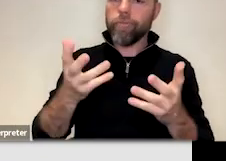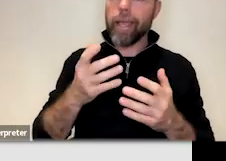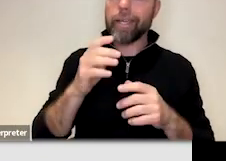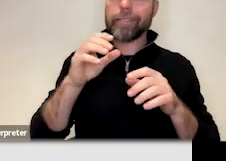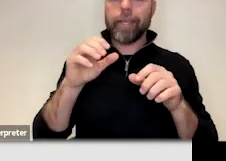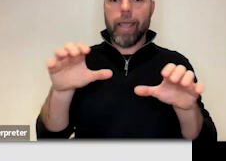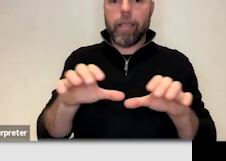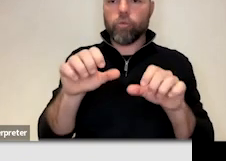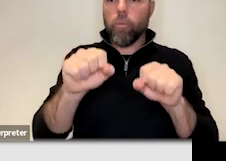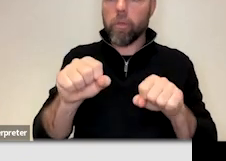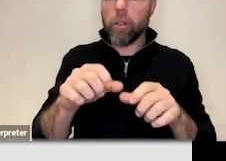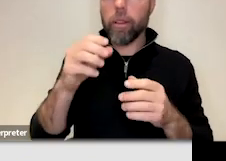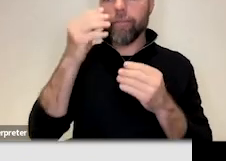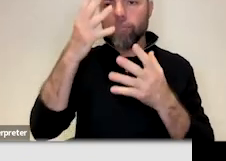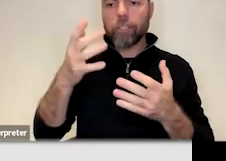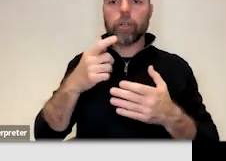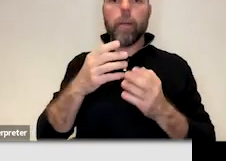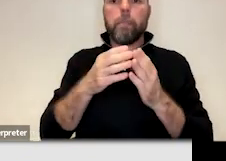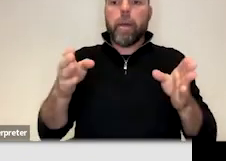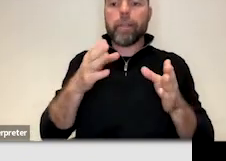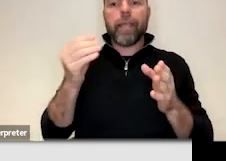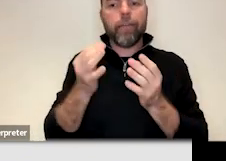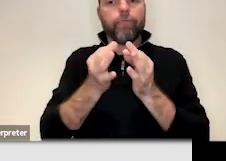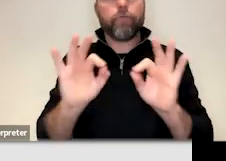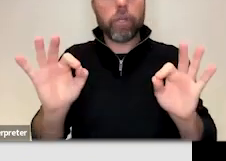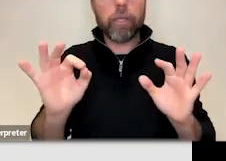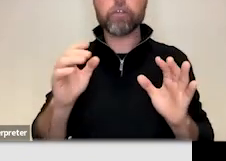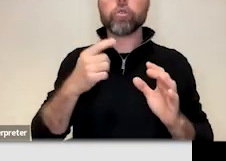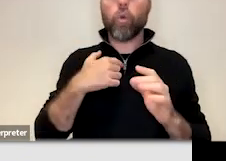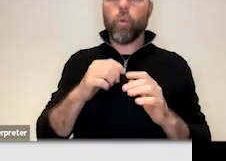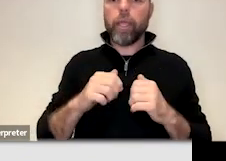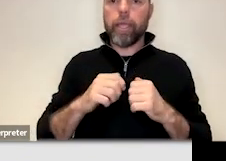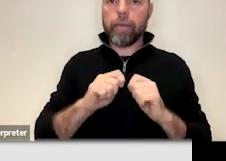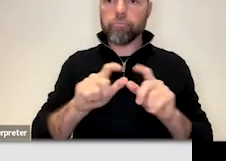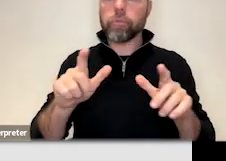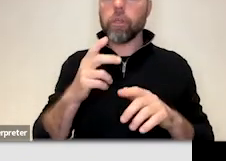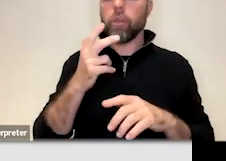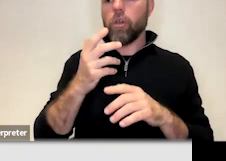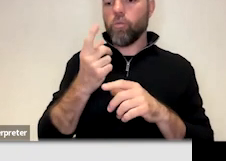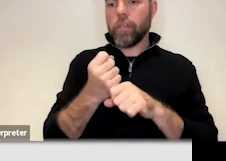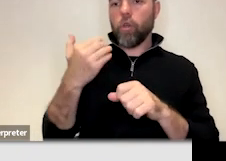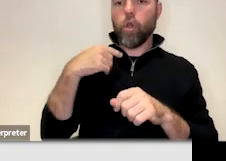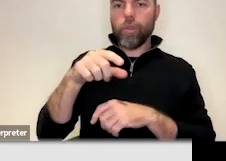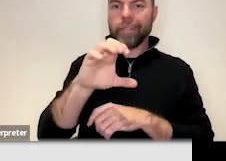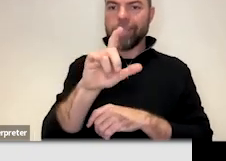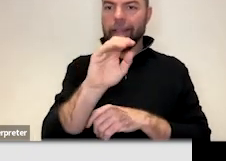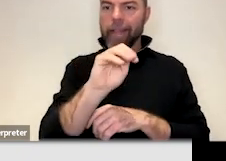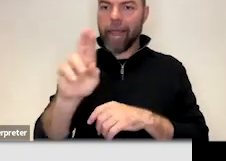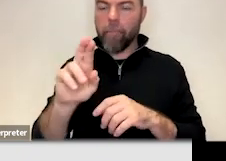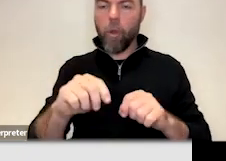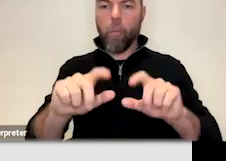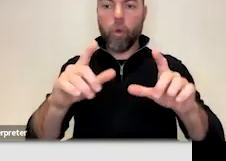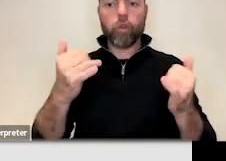information publicly and for free. And that led us to launch just over a year ago, the Climate Risk and Resilience Portal, and now here